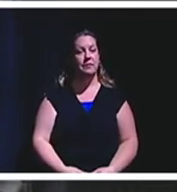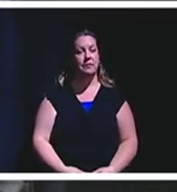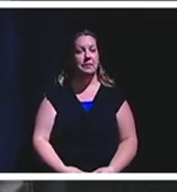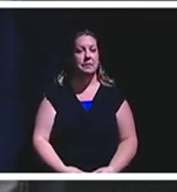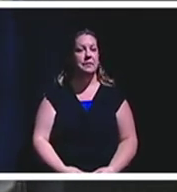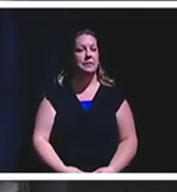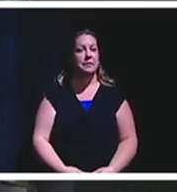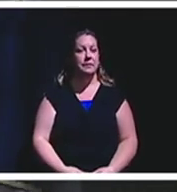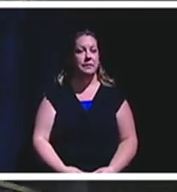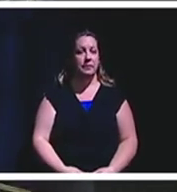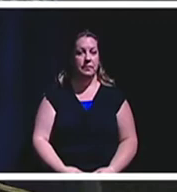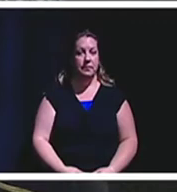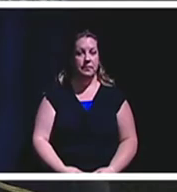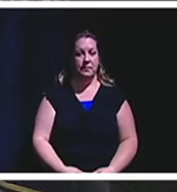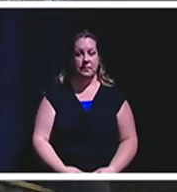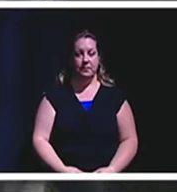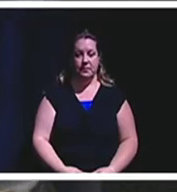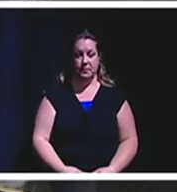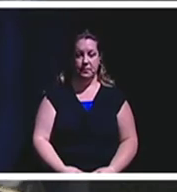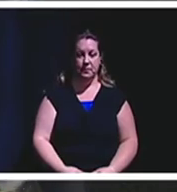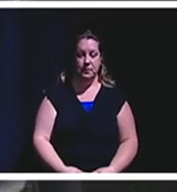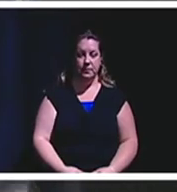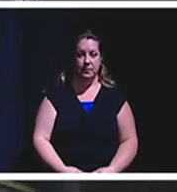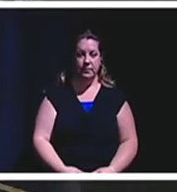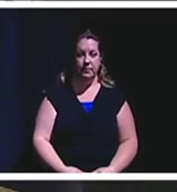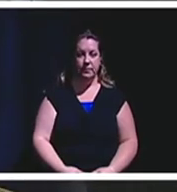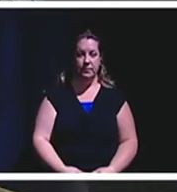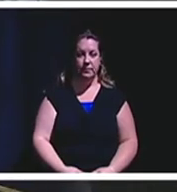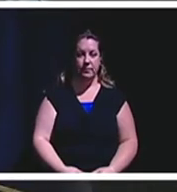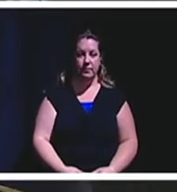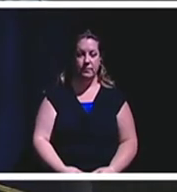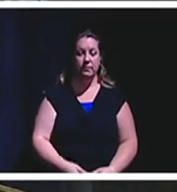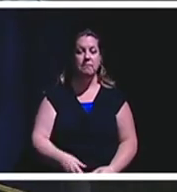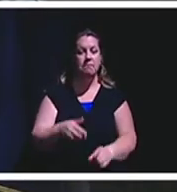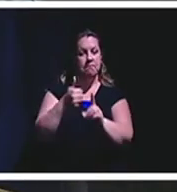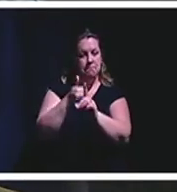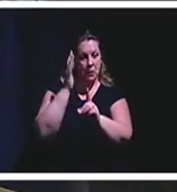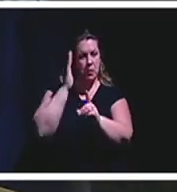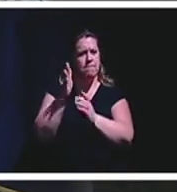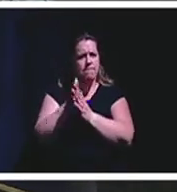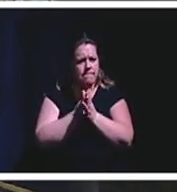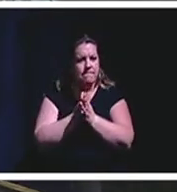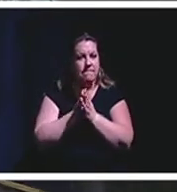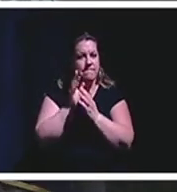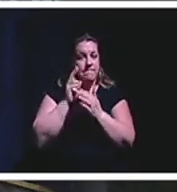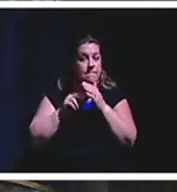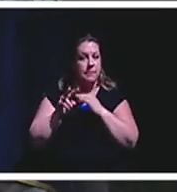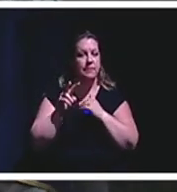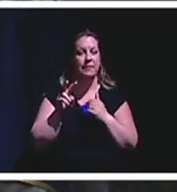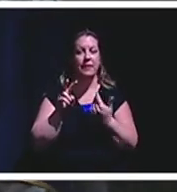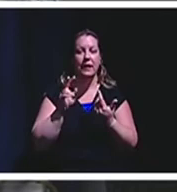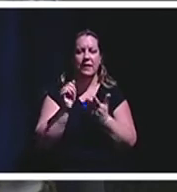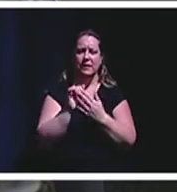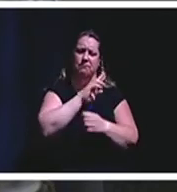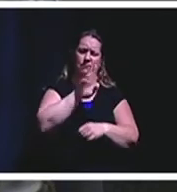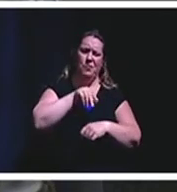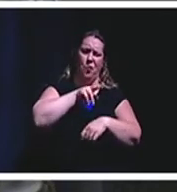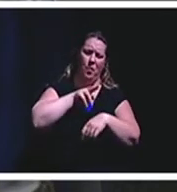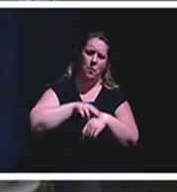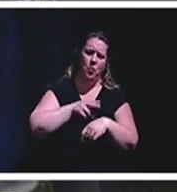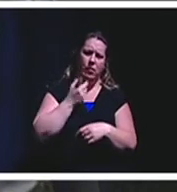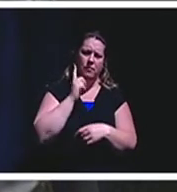the combination of anticipation and uncertainty is a normal part of any